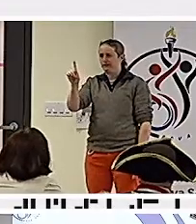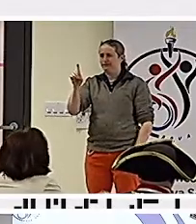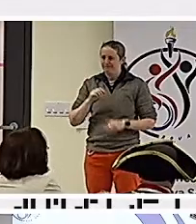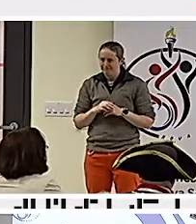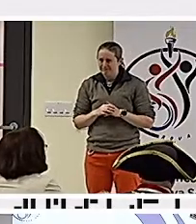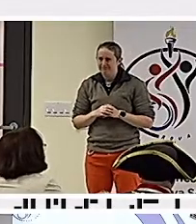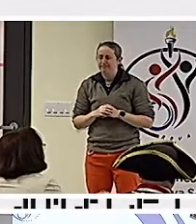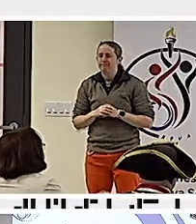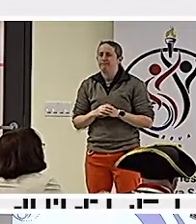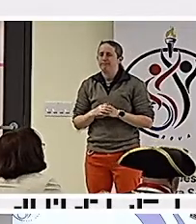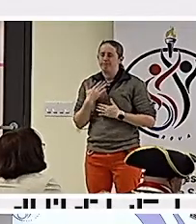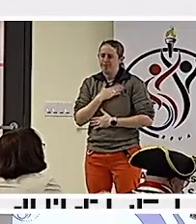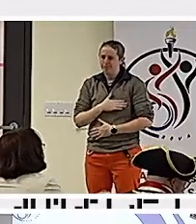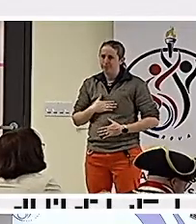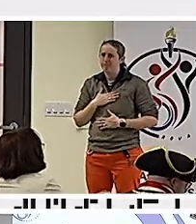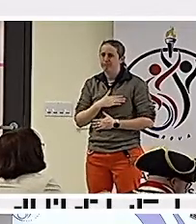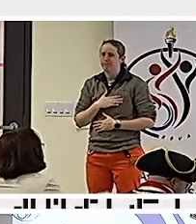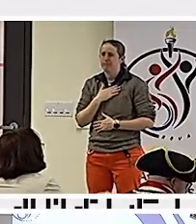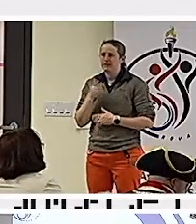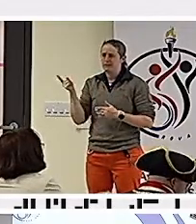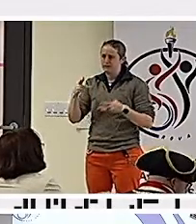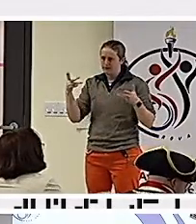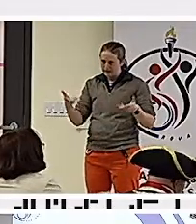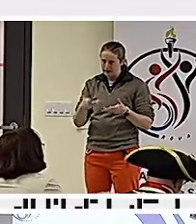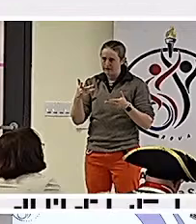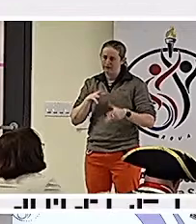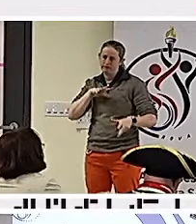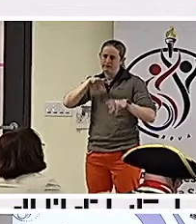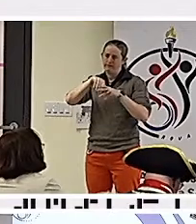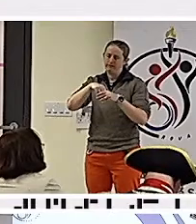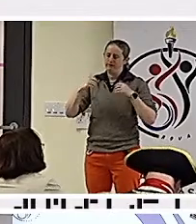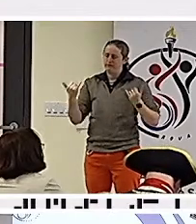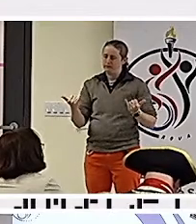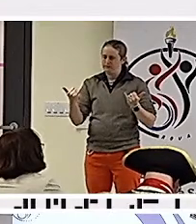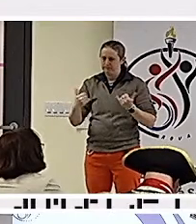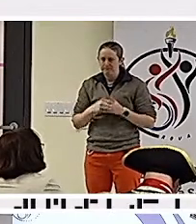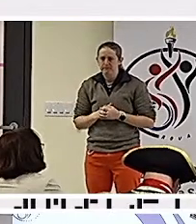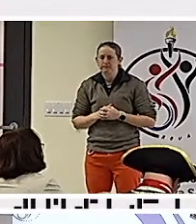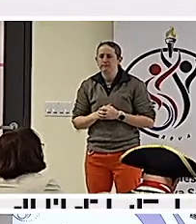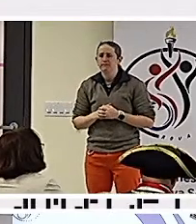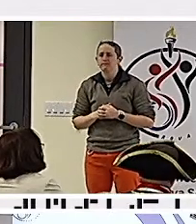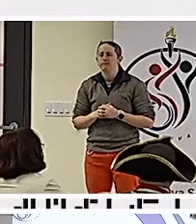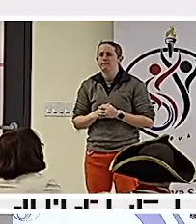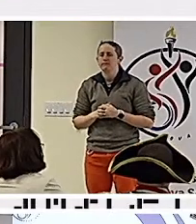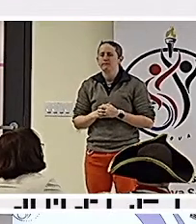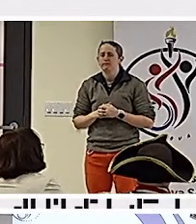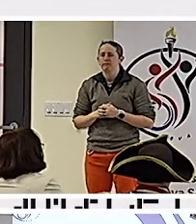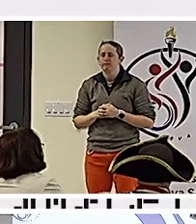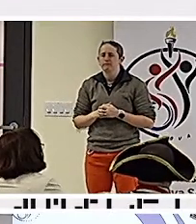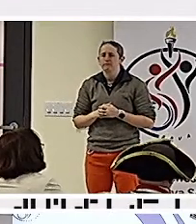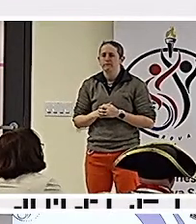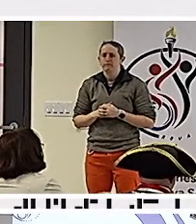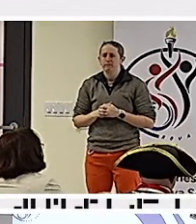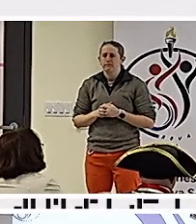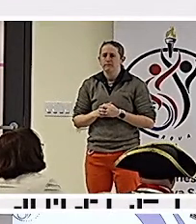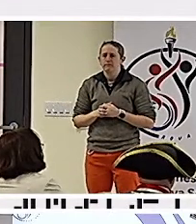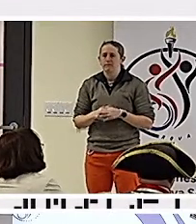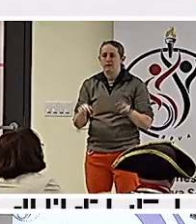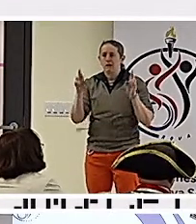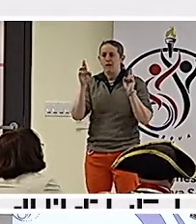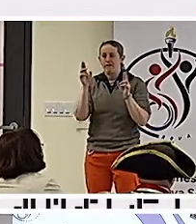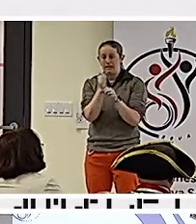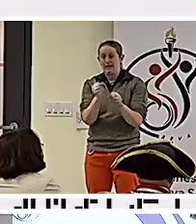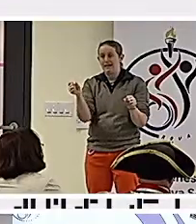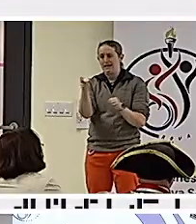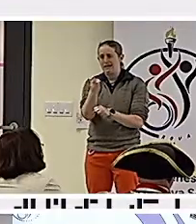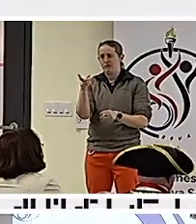appreciate you being able to be a part of this event today. And hopefully you'll put us in the calendar for next year